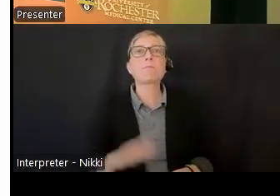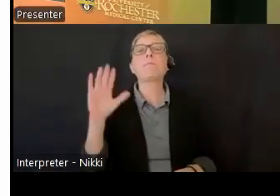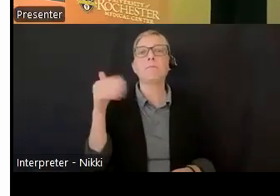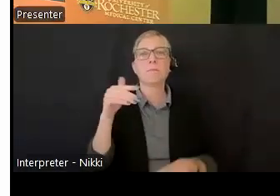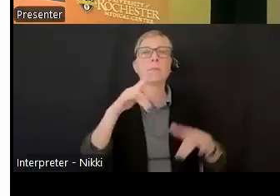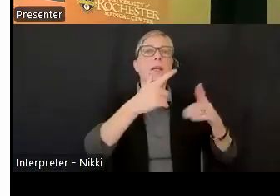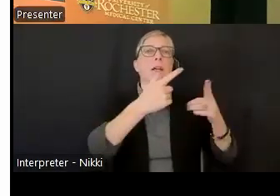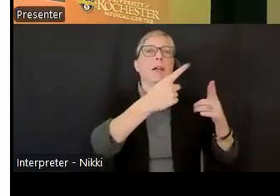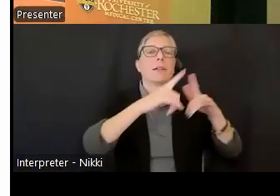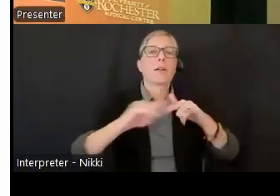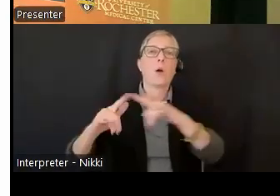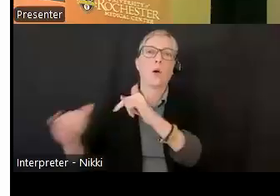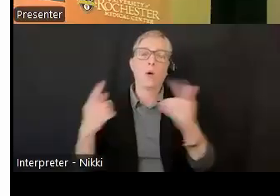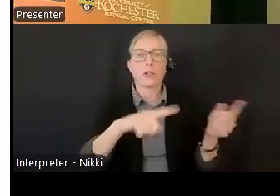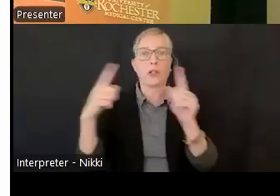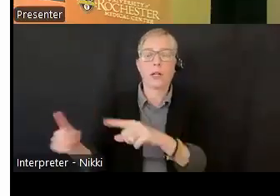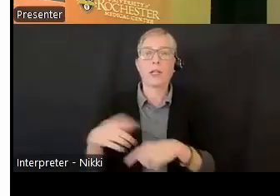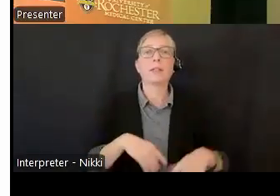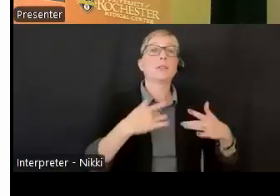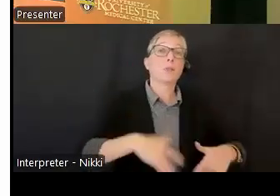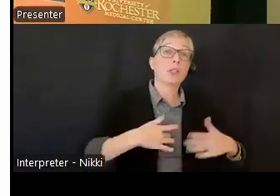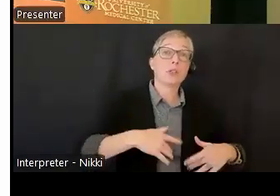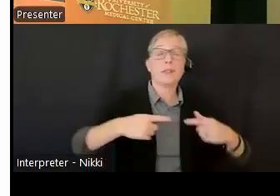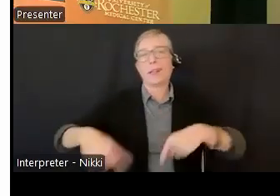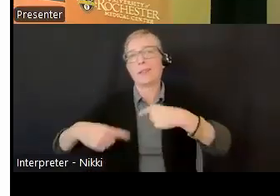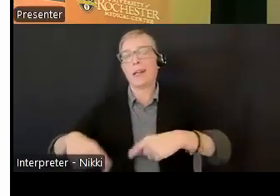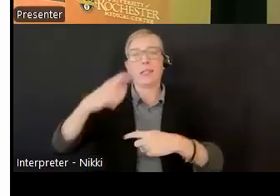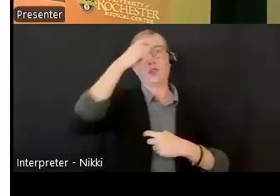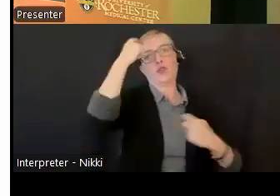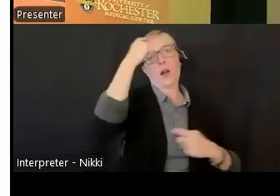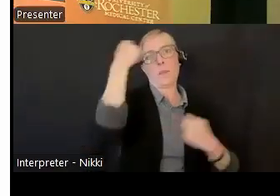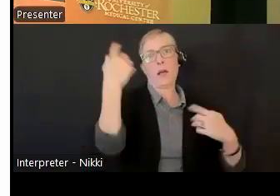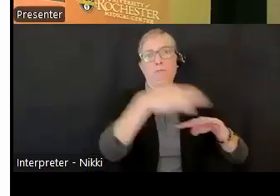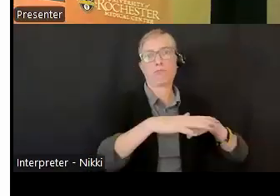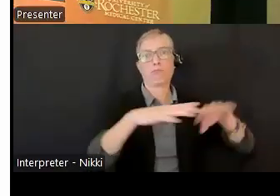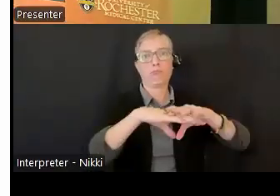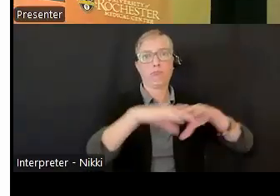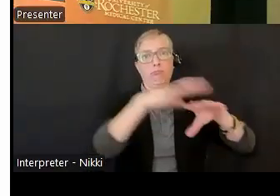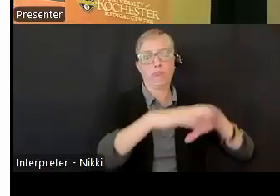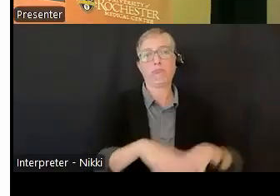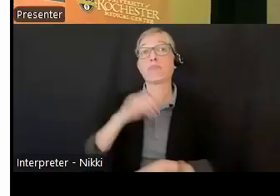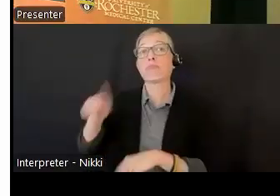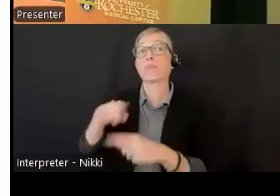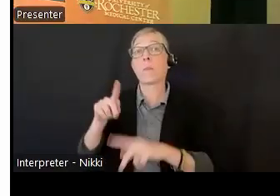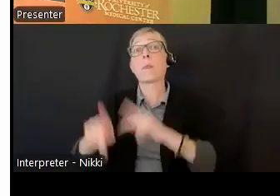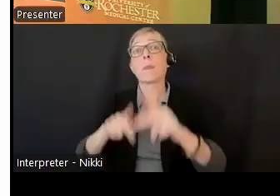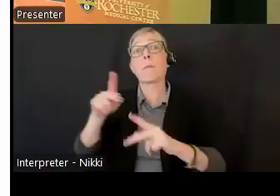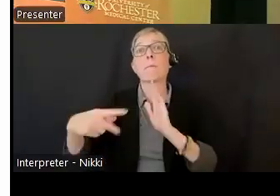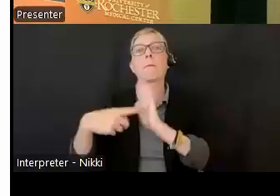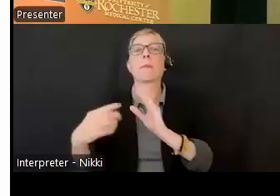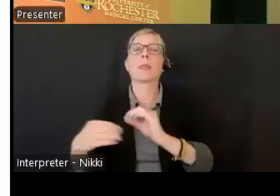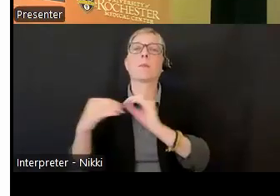and trauma. So when patients display more significant mental health symptoms, they can be referred to embedded mental